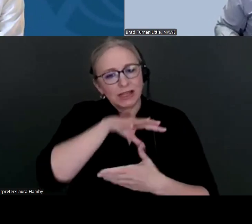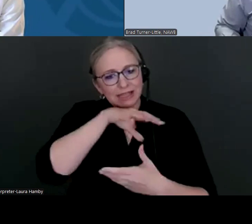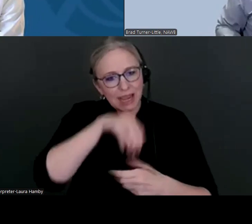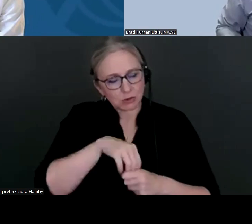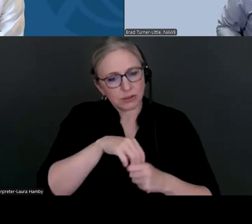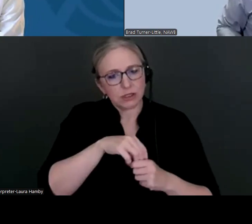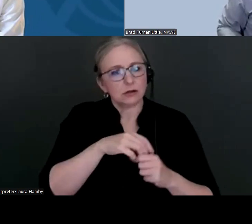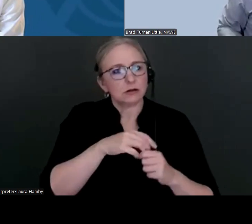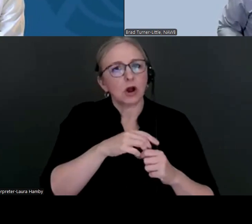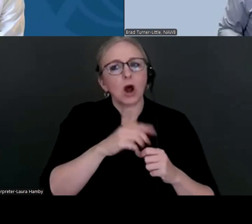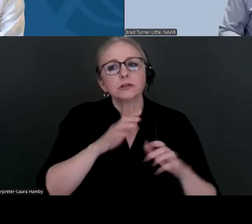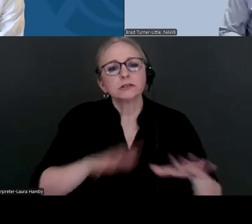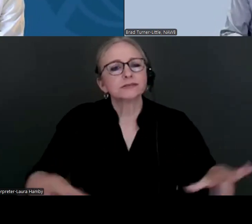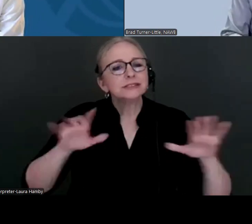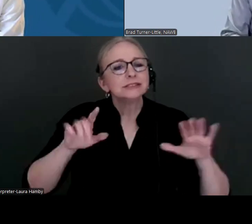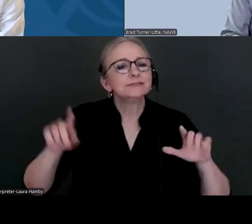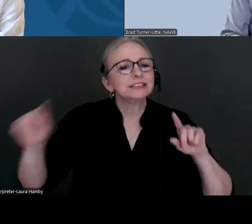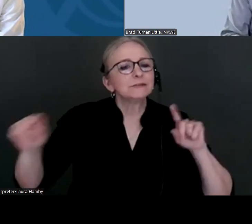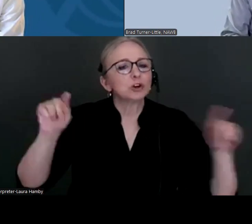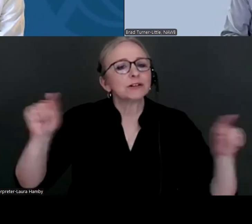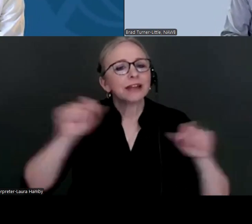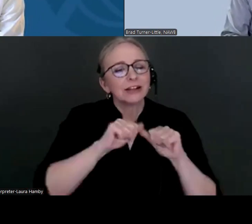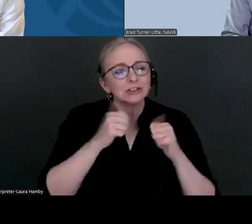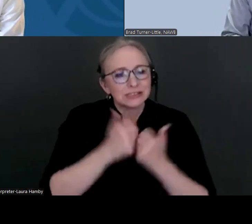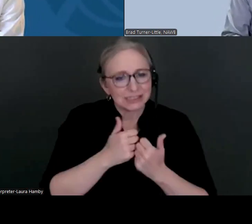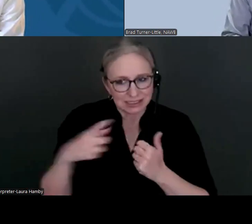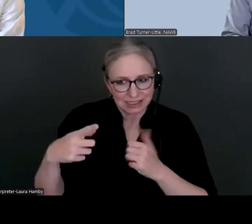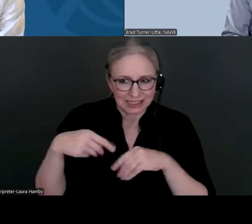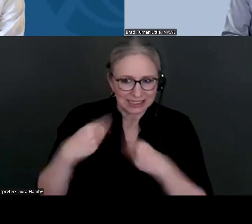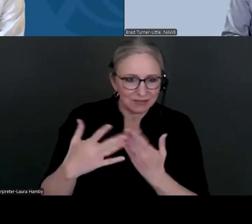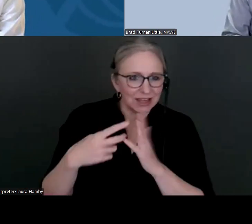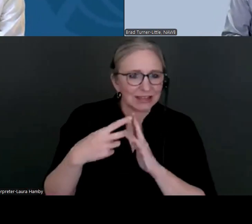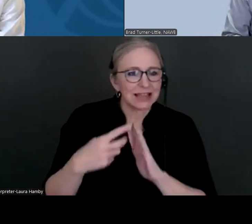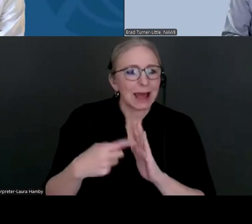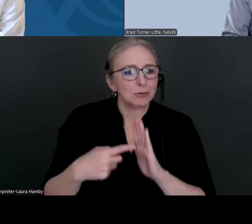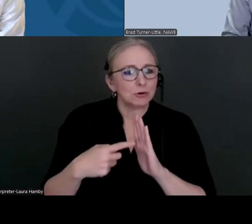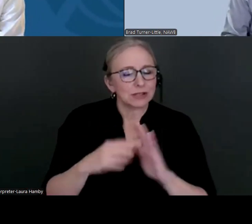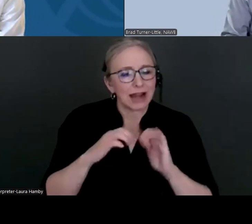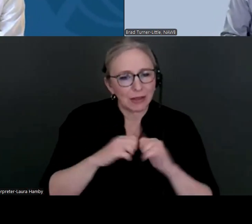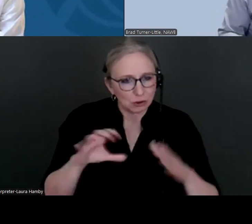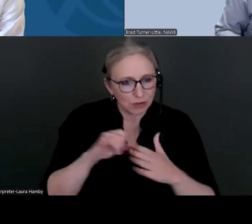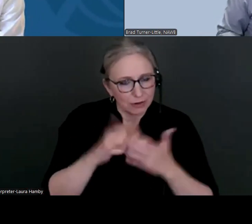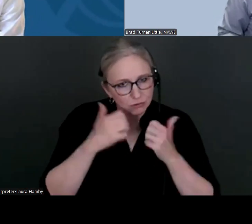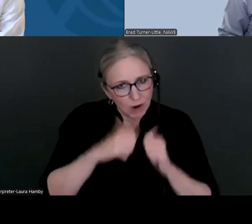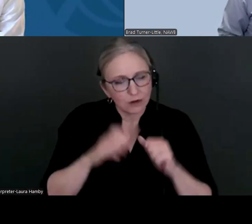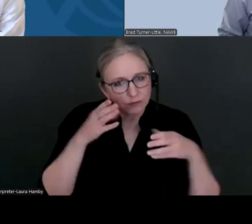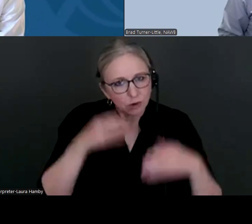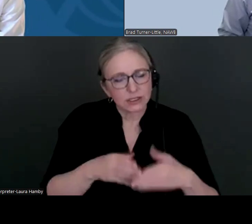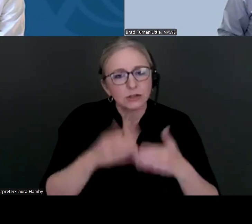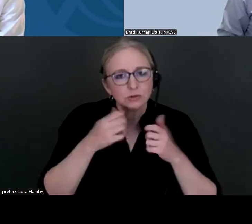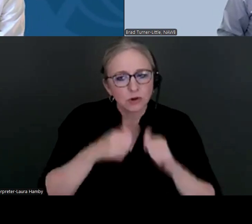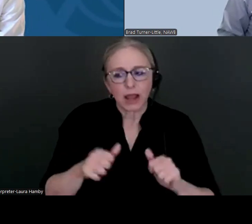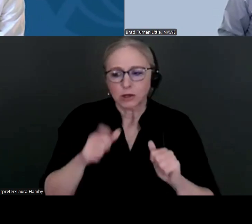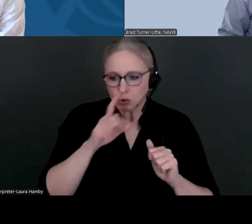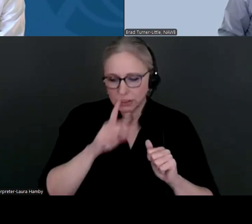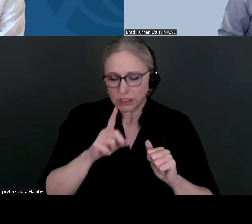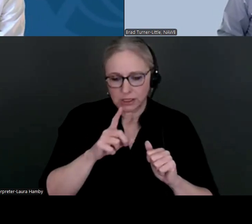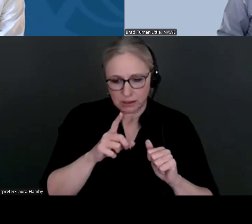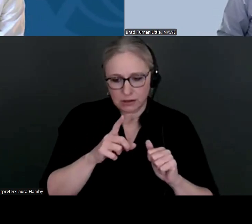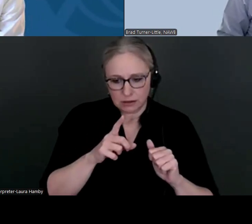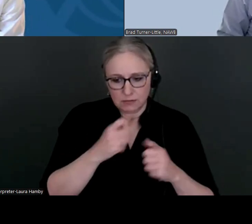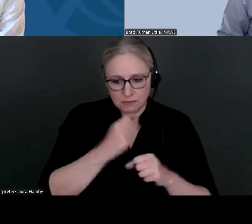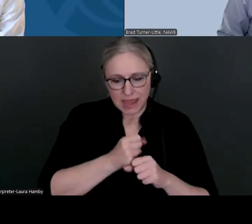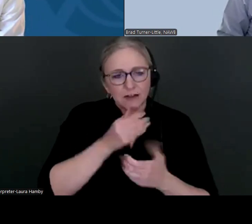across different agencies, providing examples of how they've done that. And we're really trying to work on that. We're committed to starting to try and make our